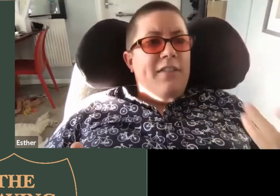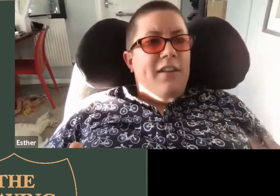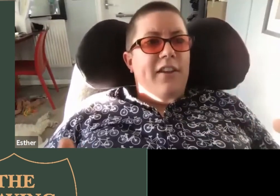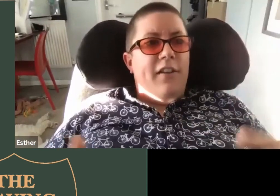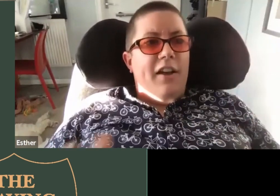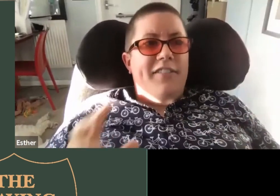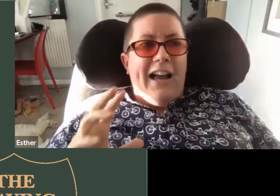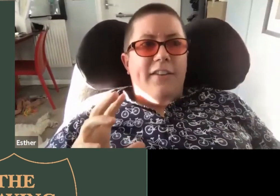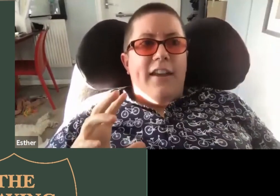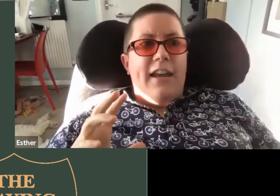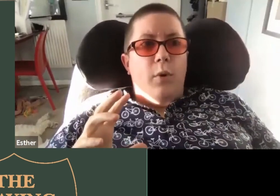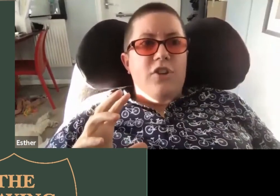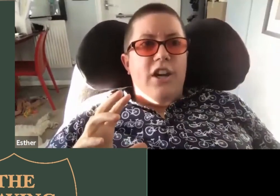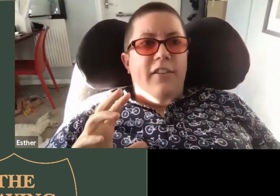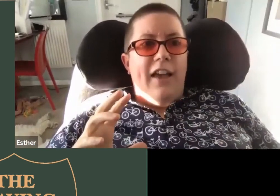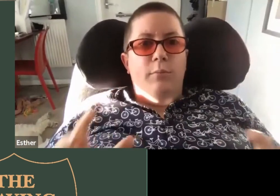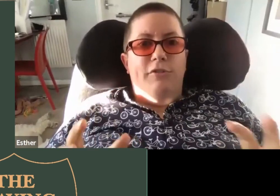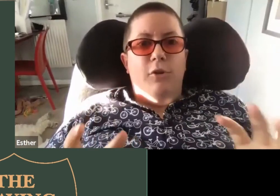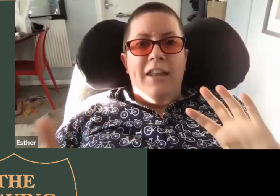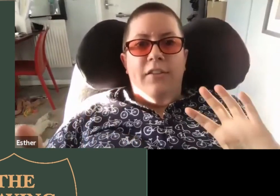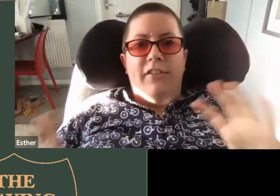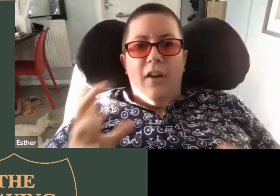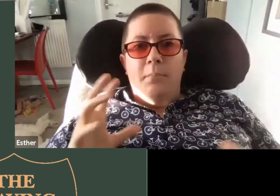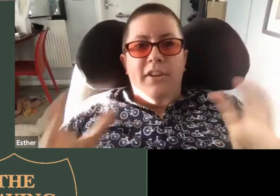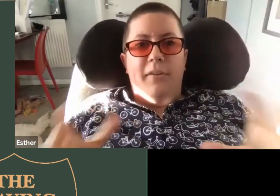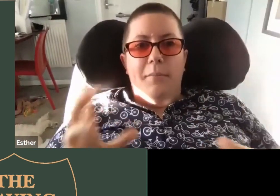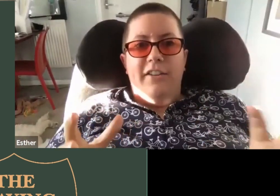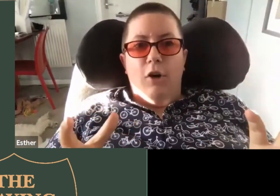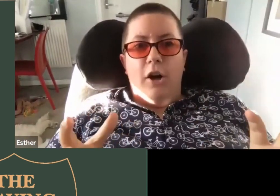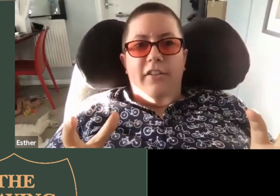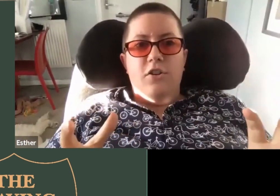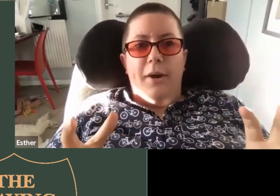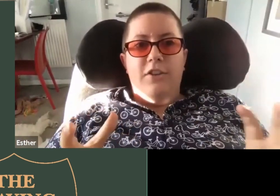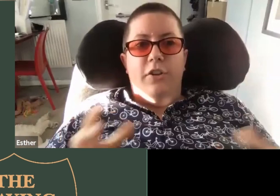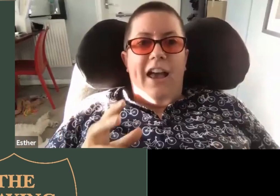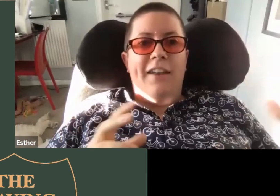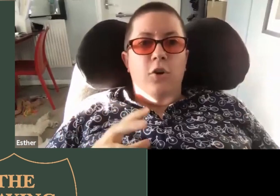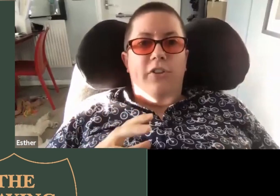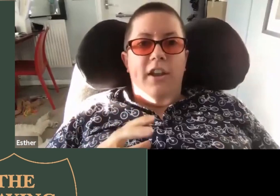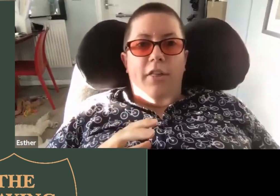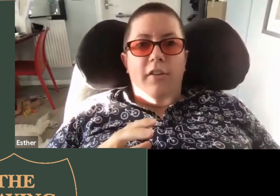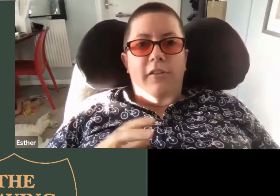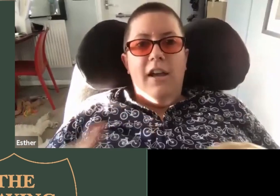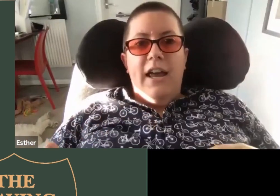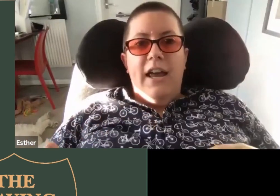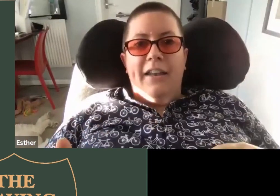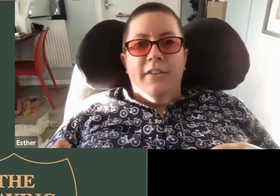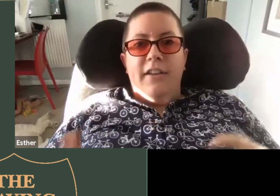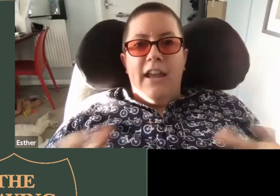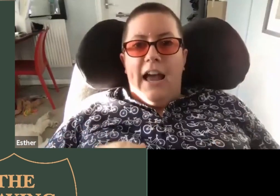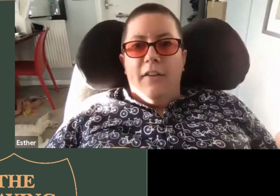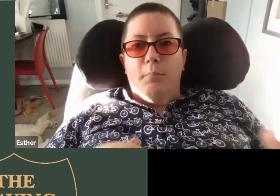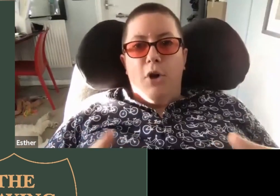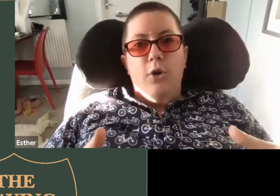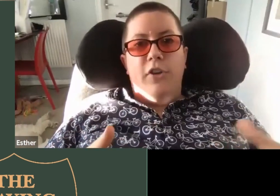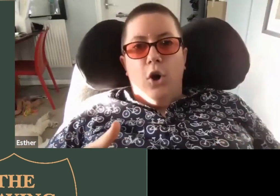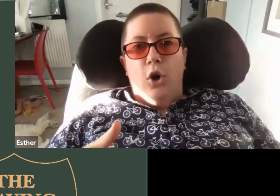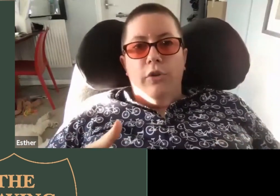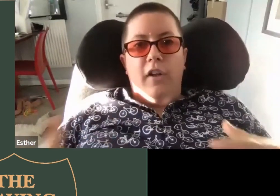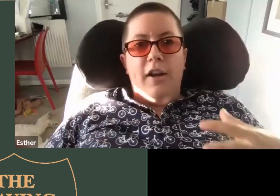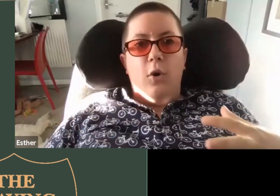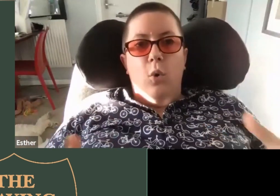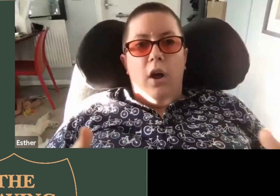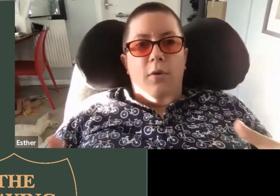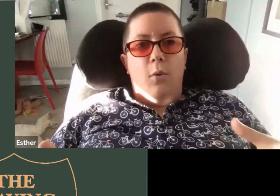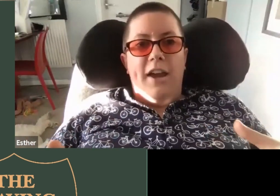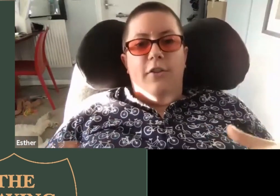me, this is a tactic which is helpful in some disability rights situations and not in others. And it has pros and cons